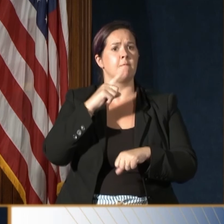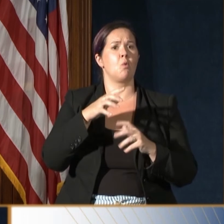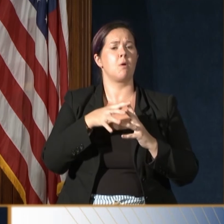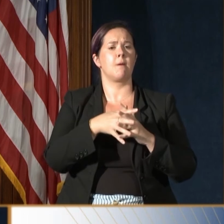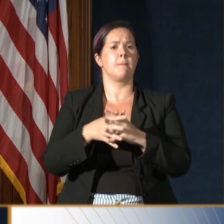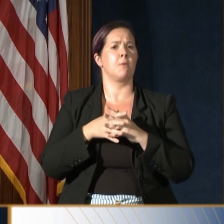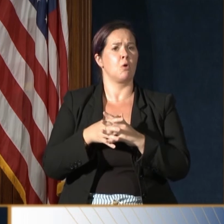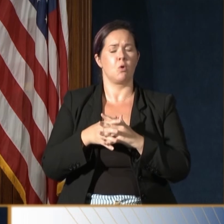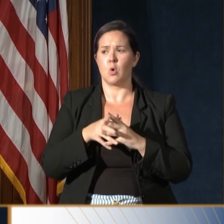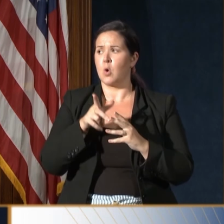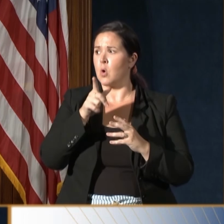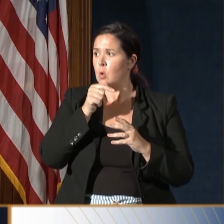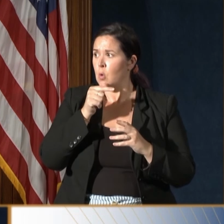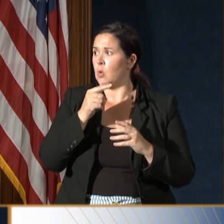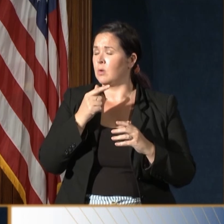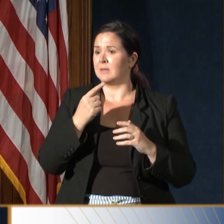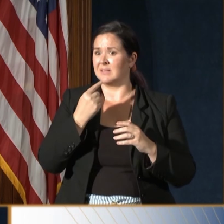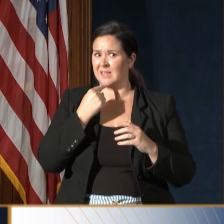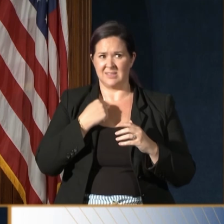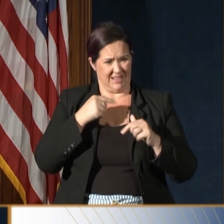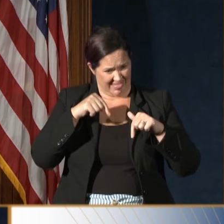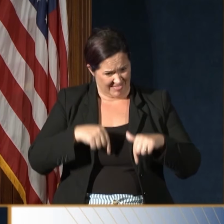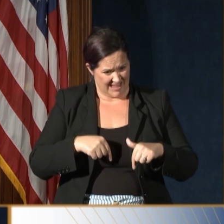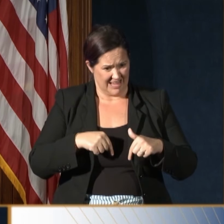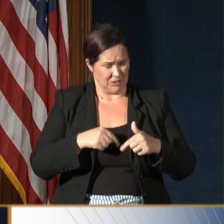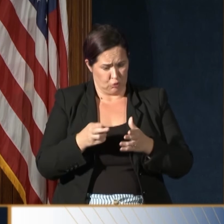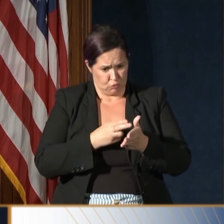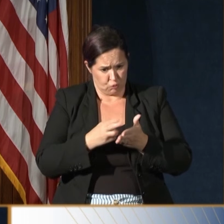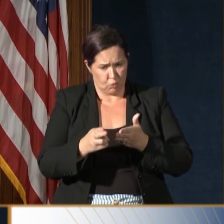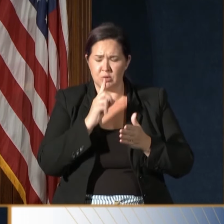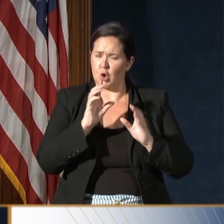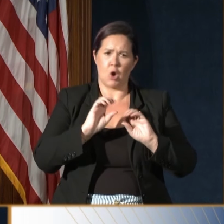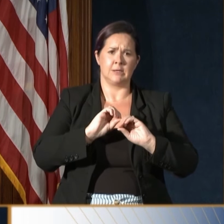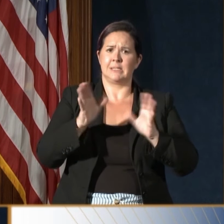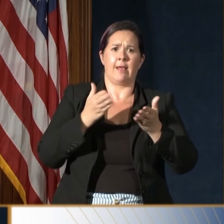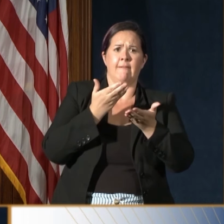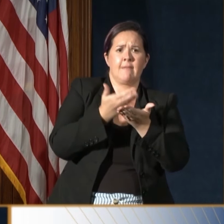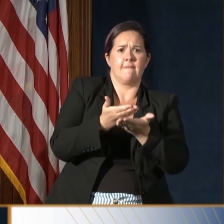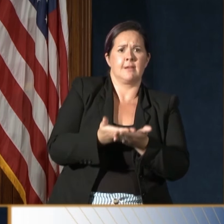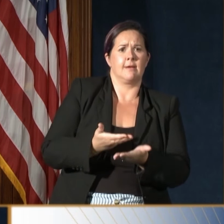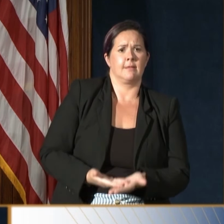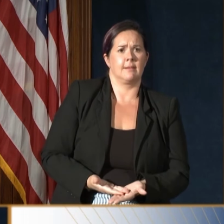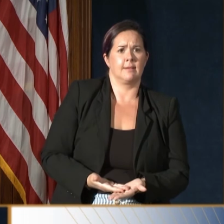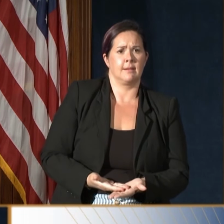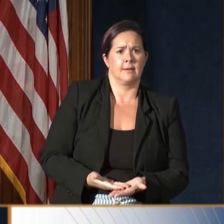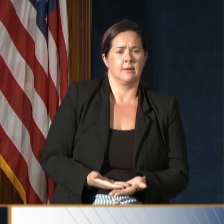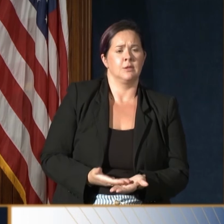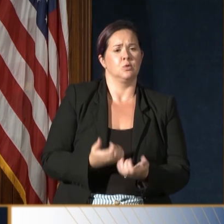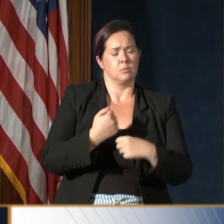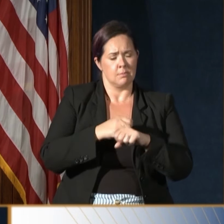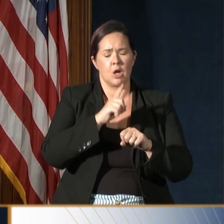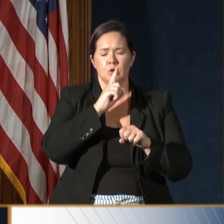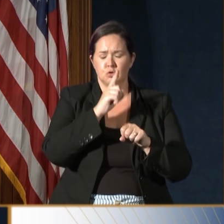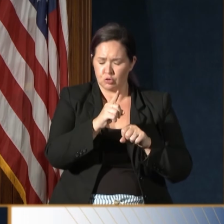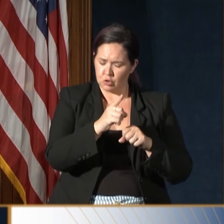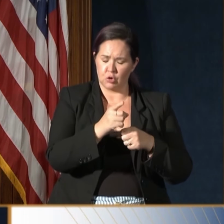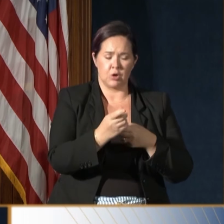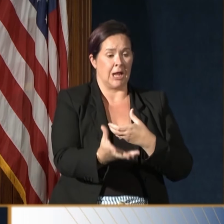hold these truths to be self-evident, to make sure that